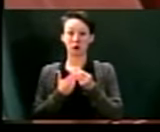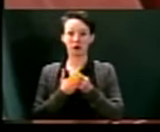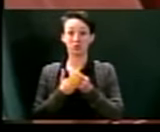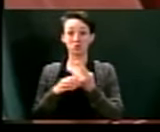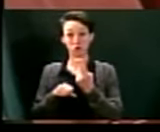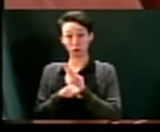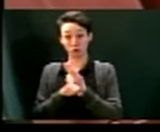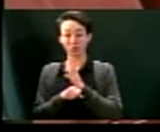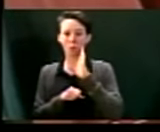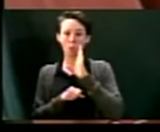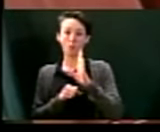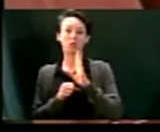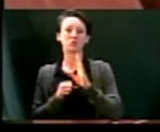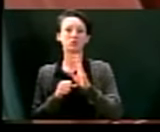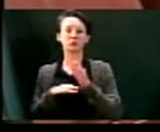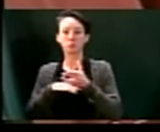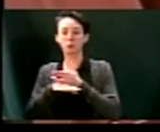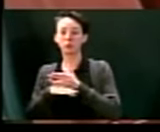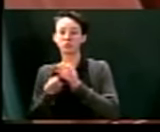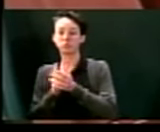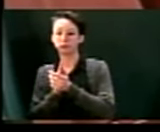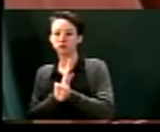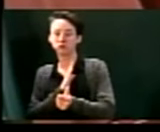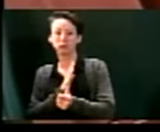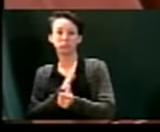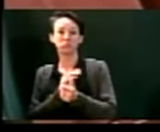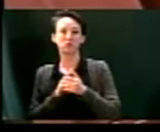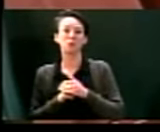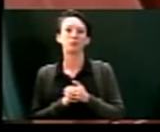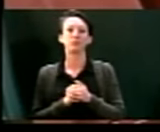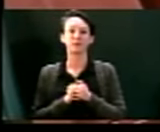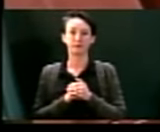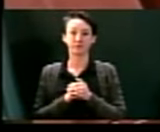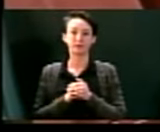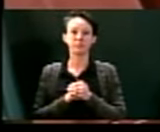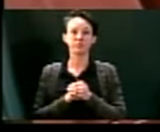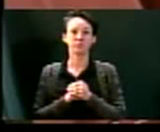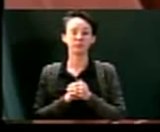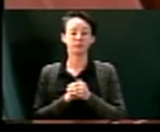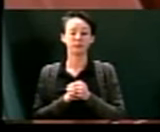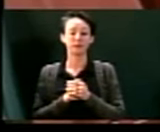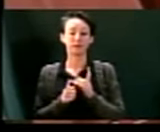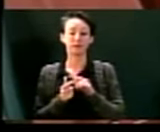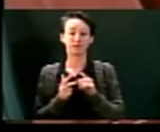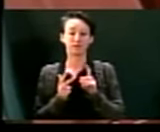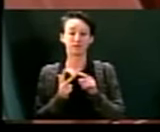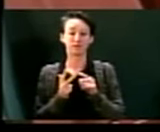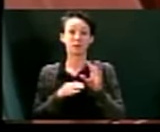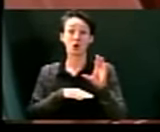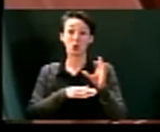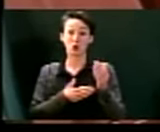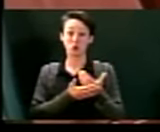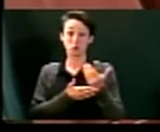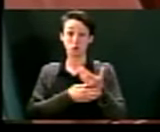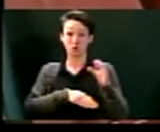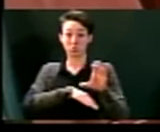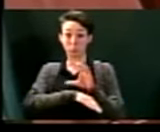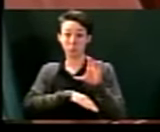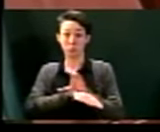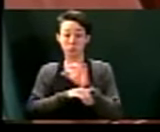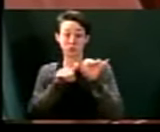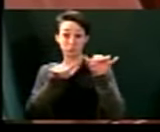efficiency, with the left hand knowing what the right hand is doing. Our new computer system has